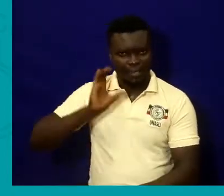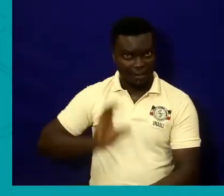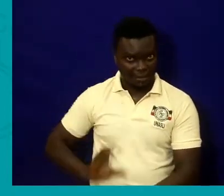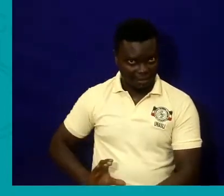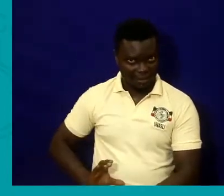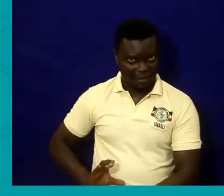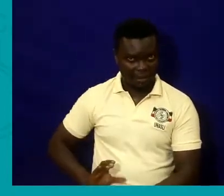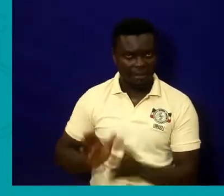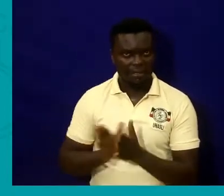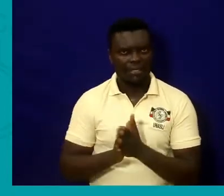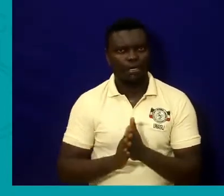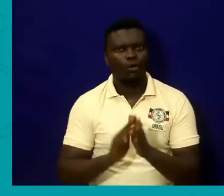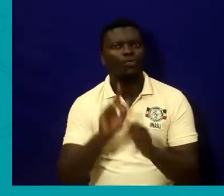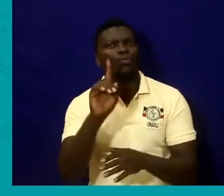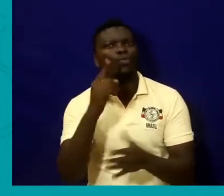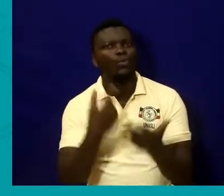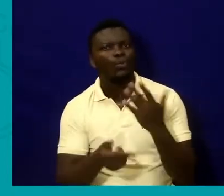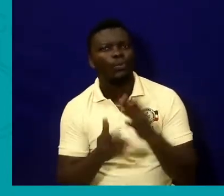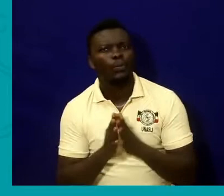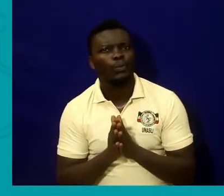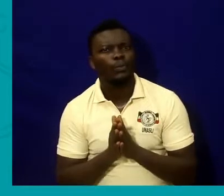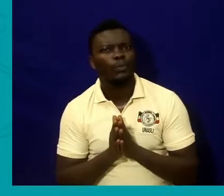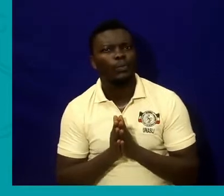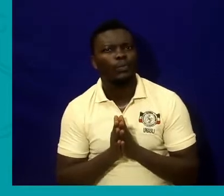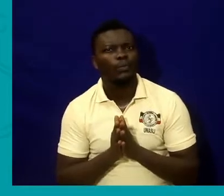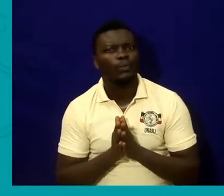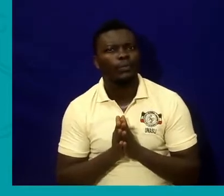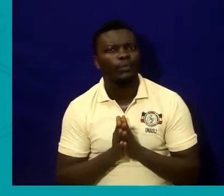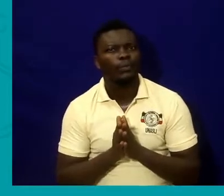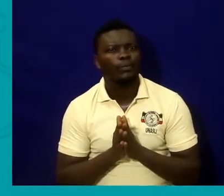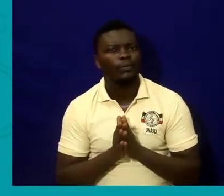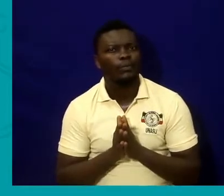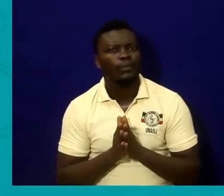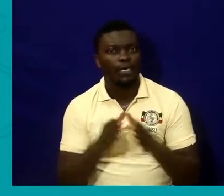understood the features, one of them the